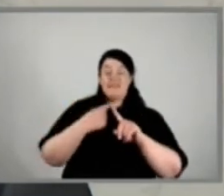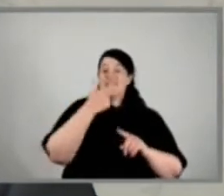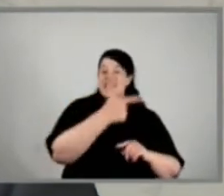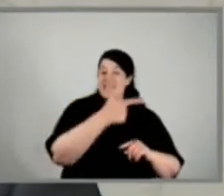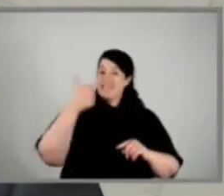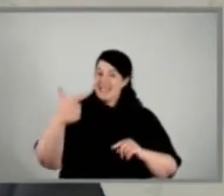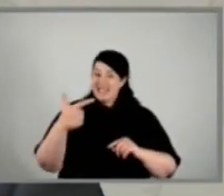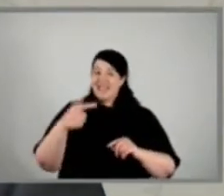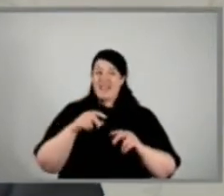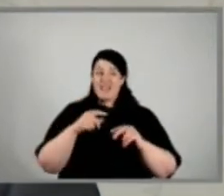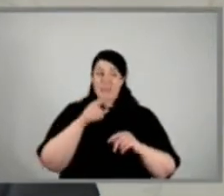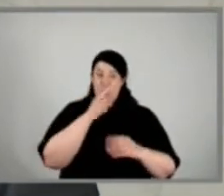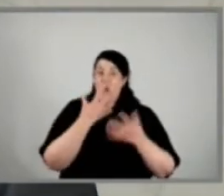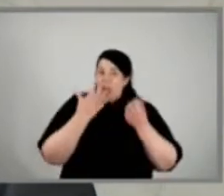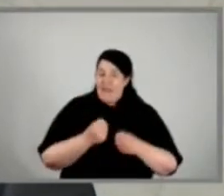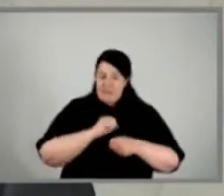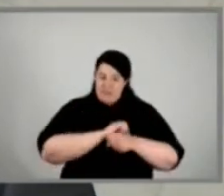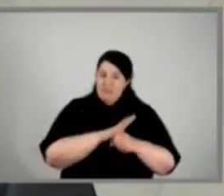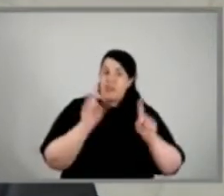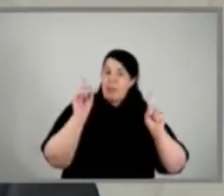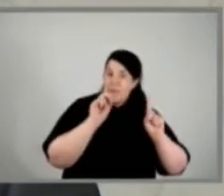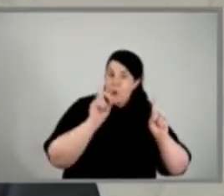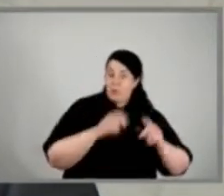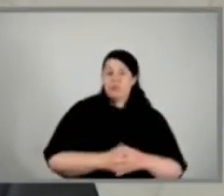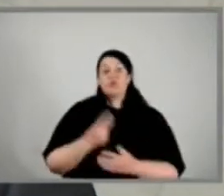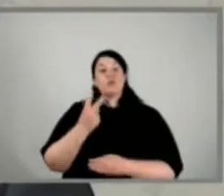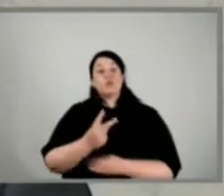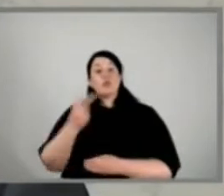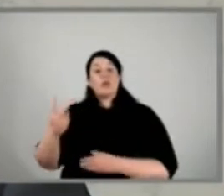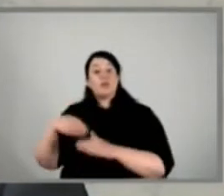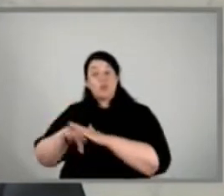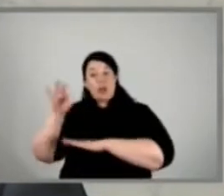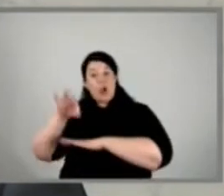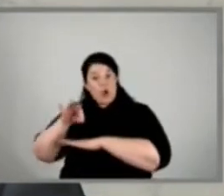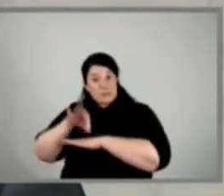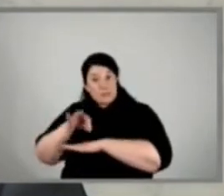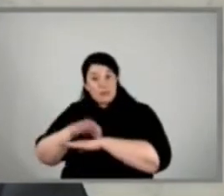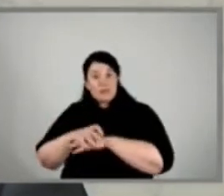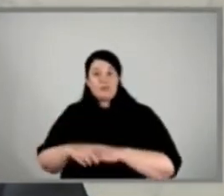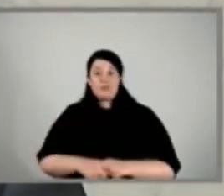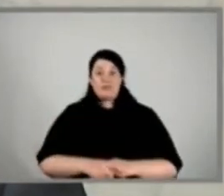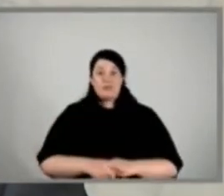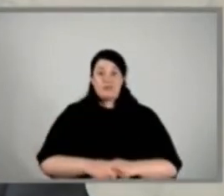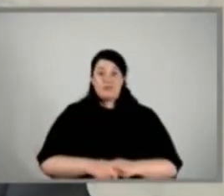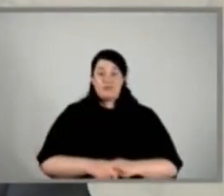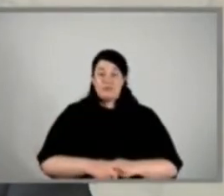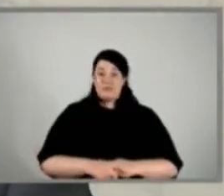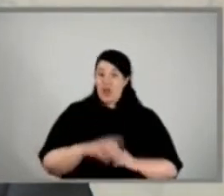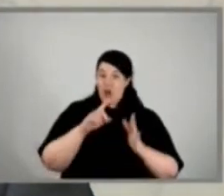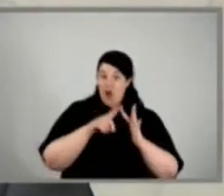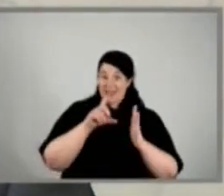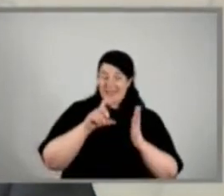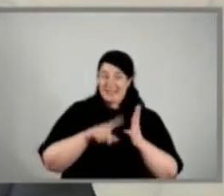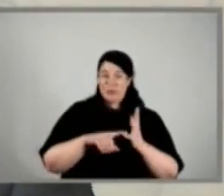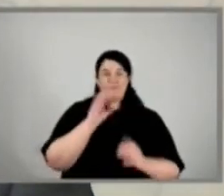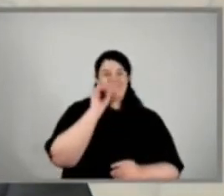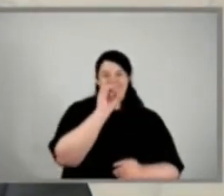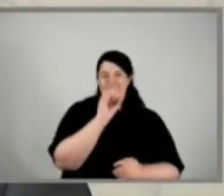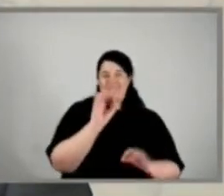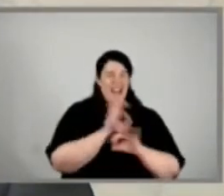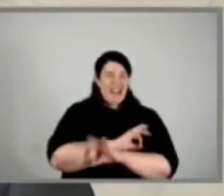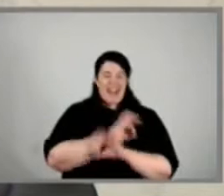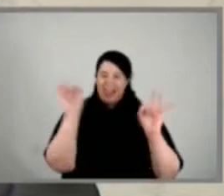cases, 22 in hospital, and no one, not a single person in intensive care. So